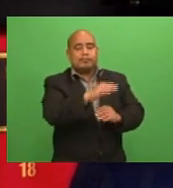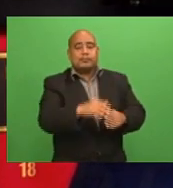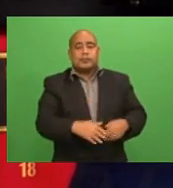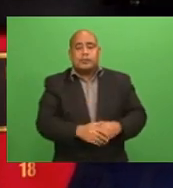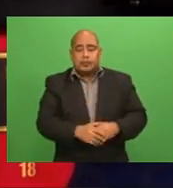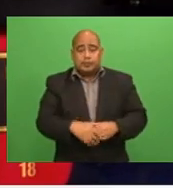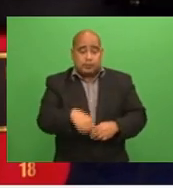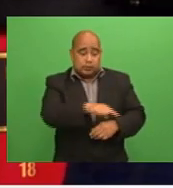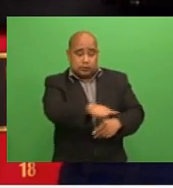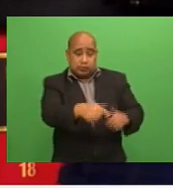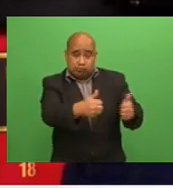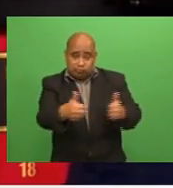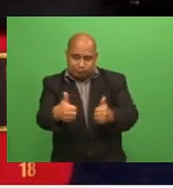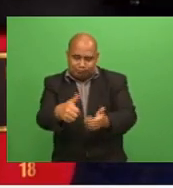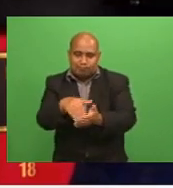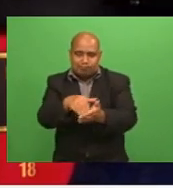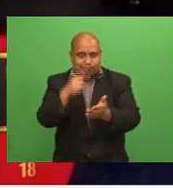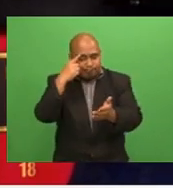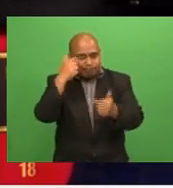suggestions, and it's